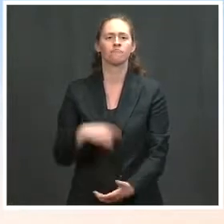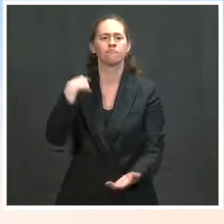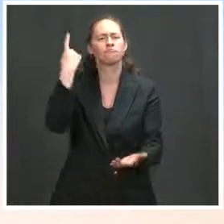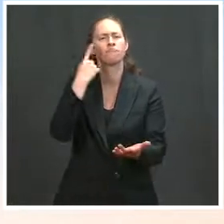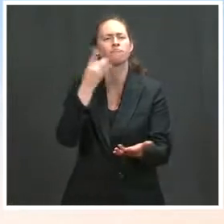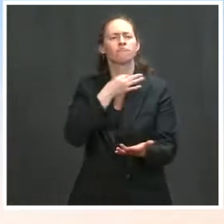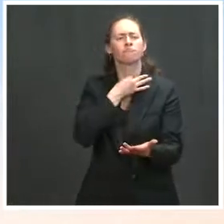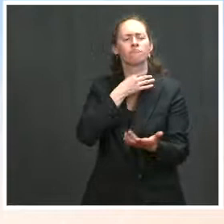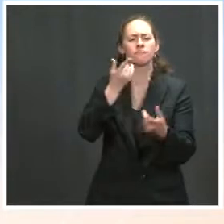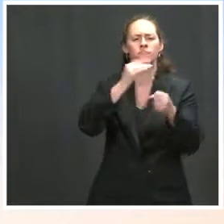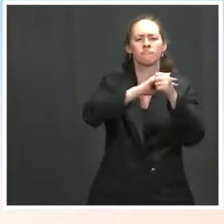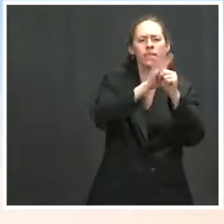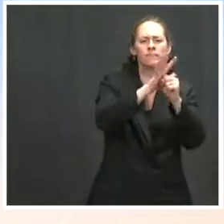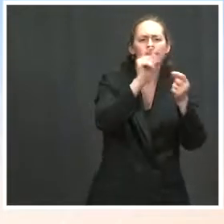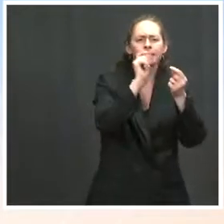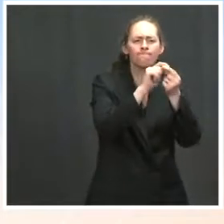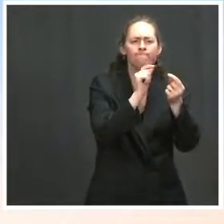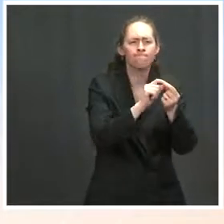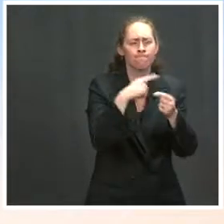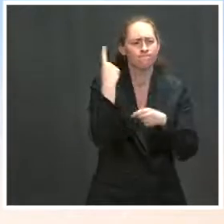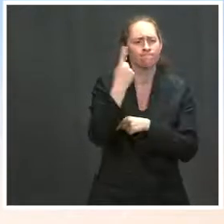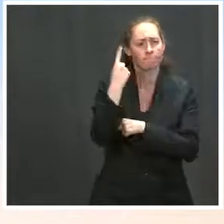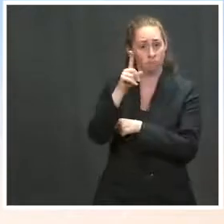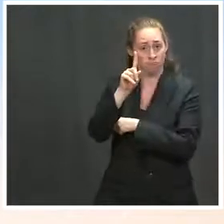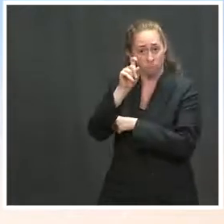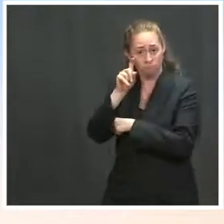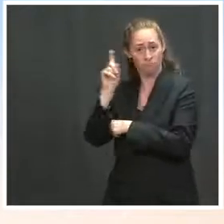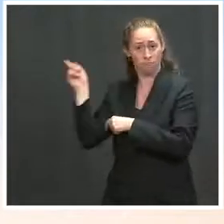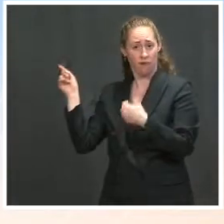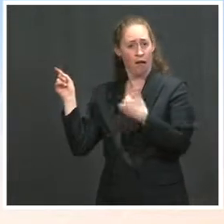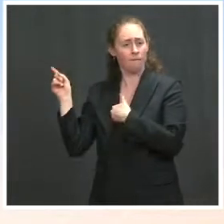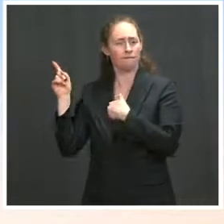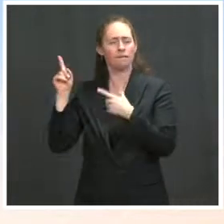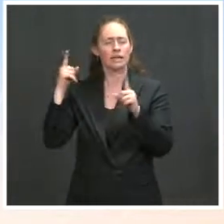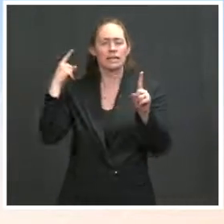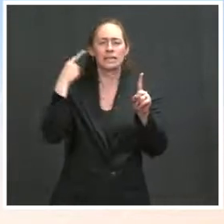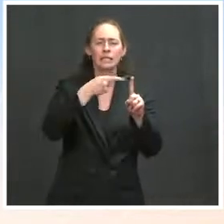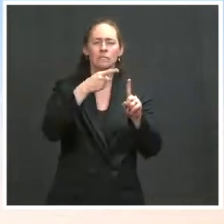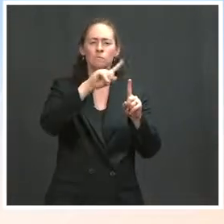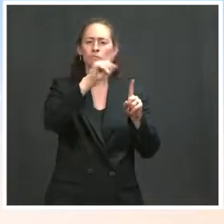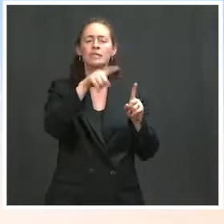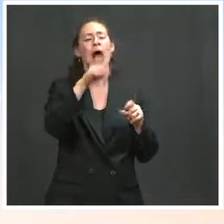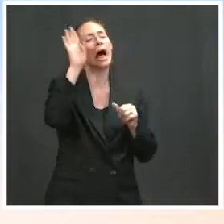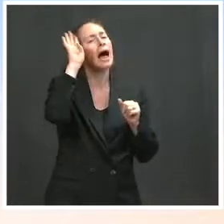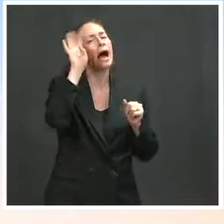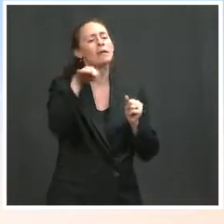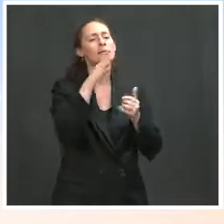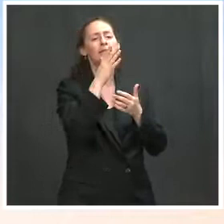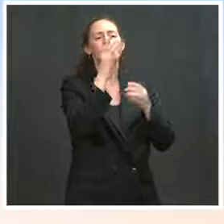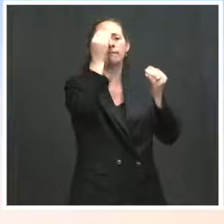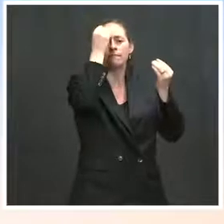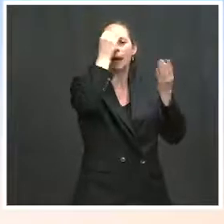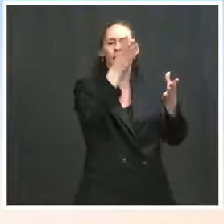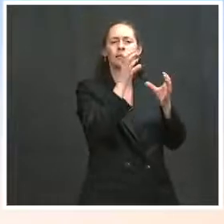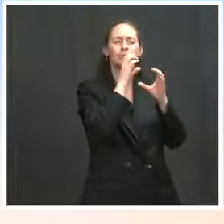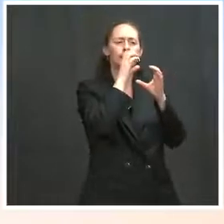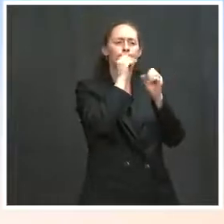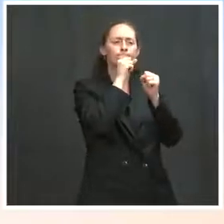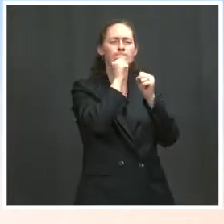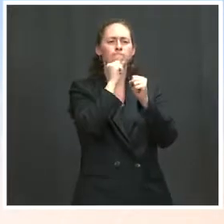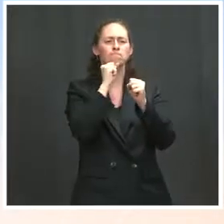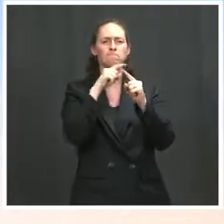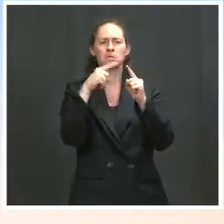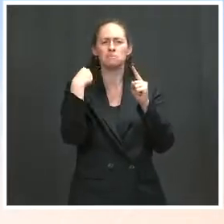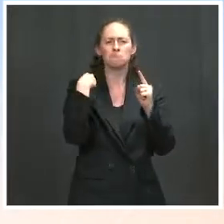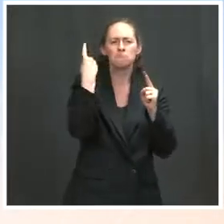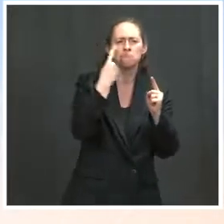China. I know that a lot of this is classified information, but can you share anything on what some of those specific questions are for China? I can't share the